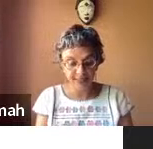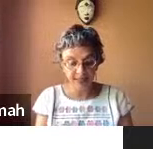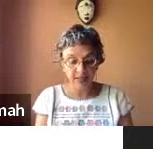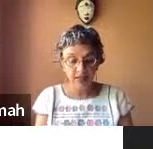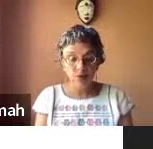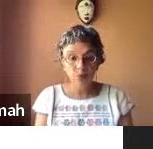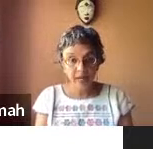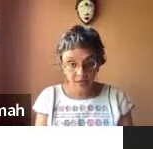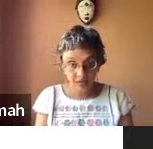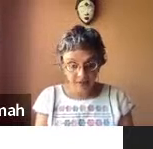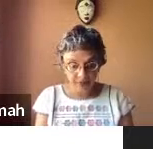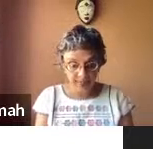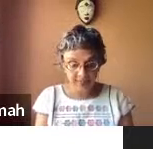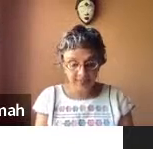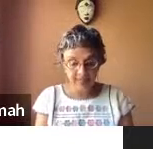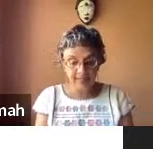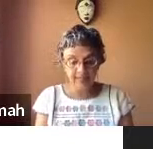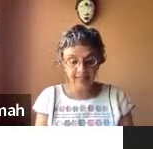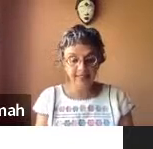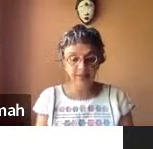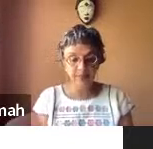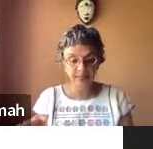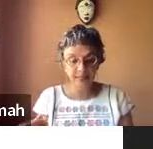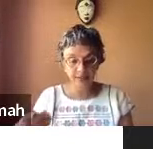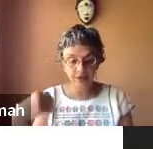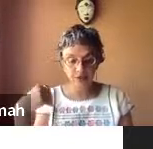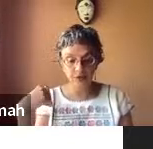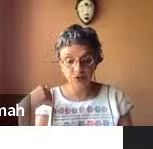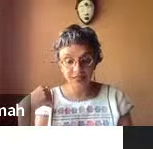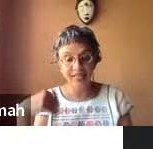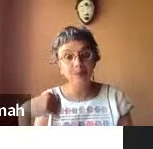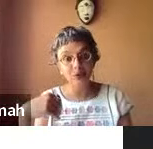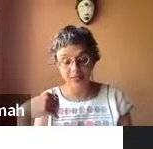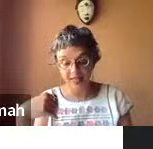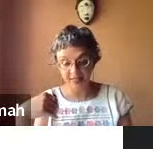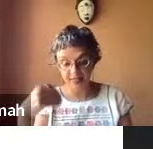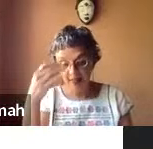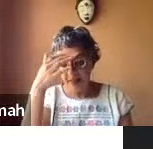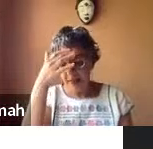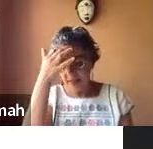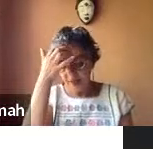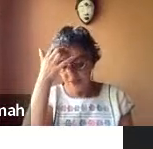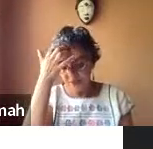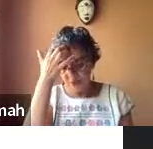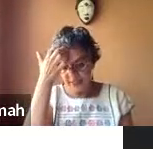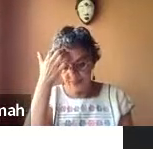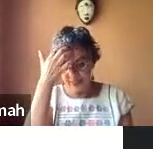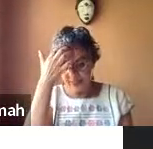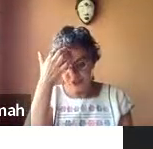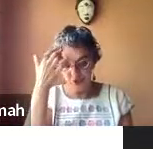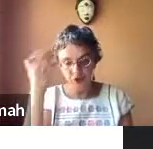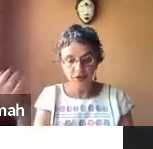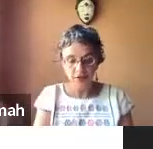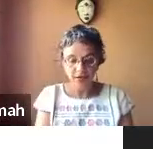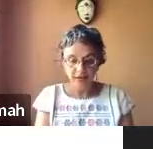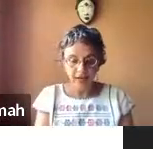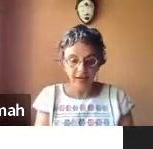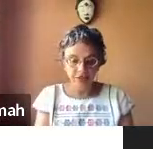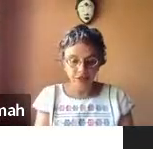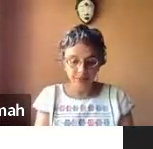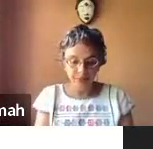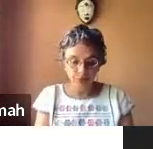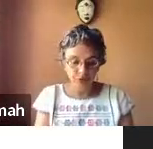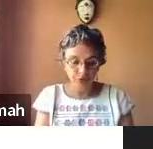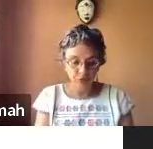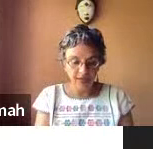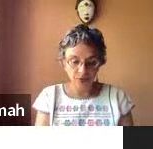2003, where African states committed to 10% of government expenditure